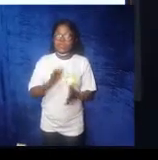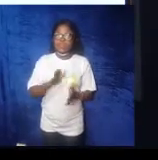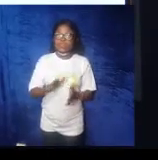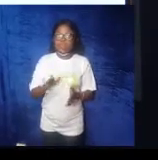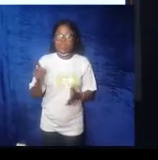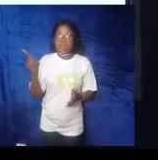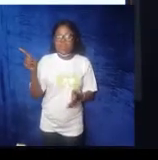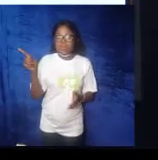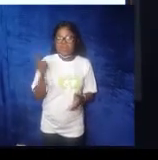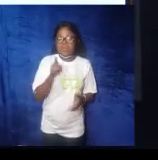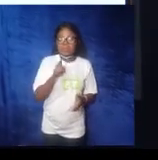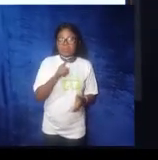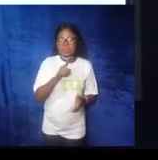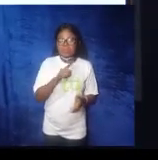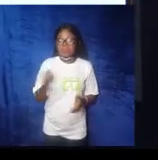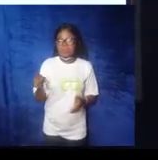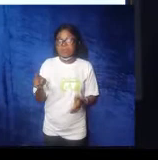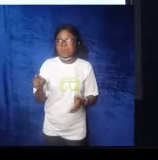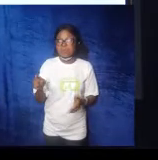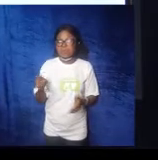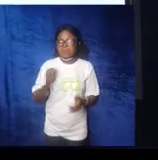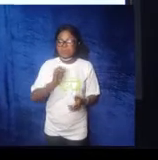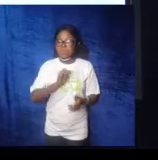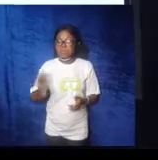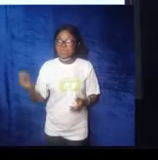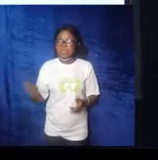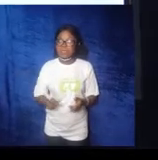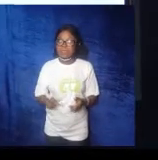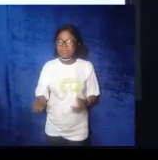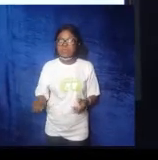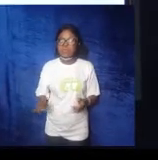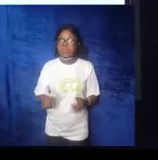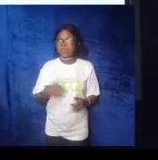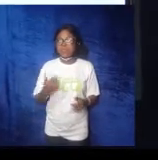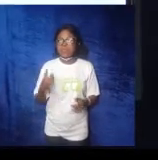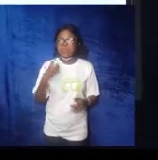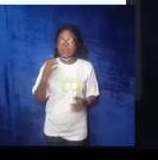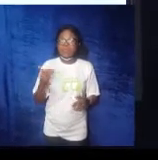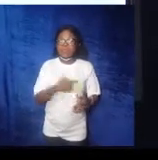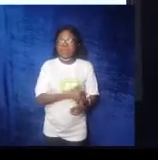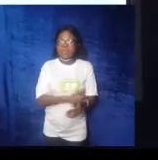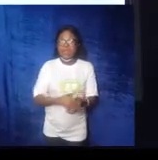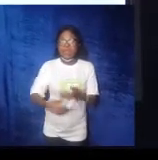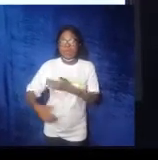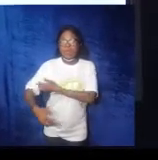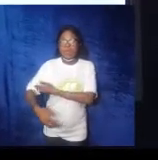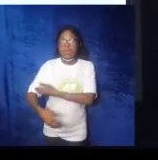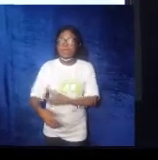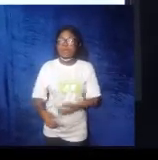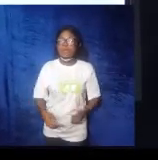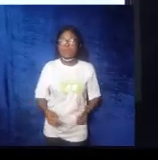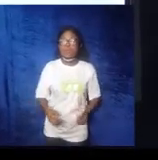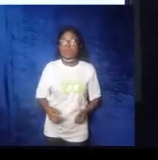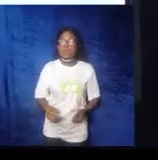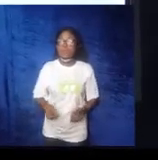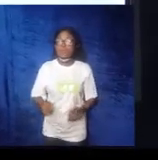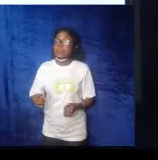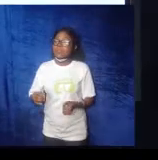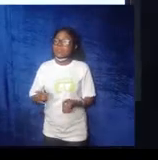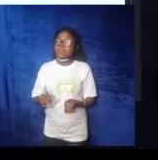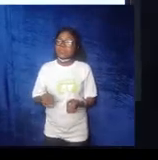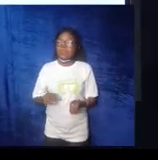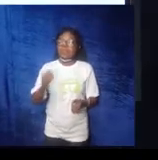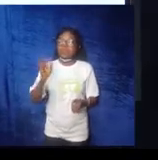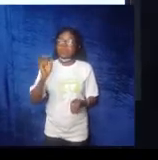So don't forget that your Z can come in any shape. It can be like this. If one is here, the other one will be here for alternate